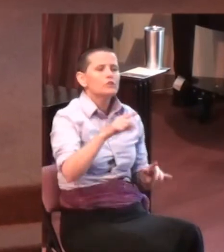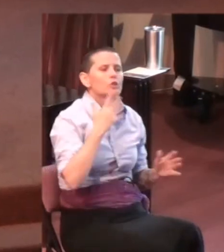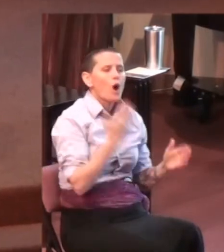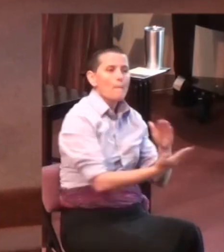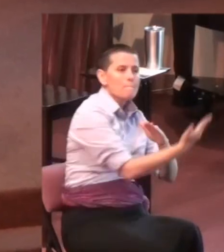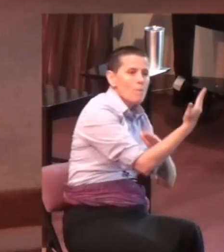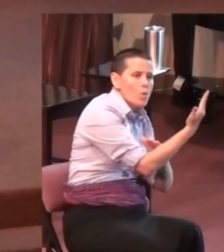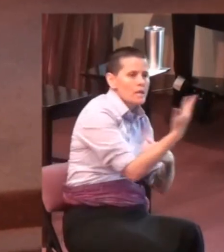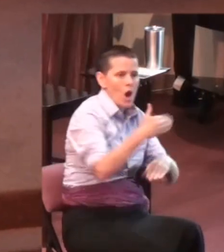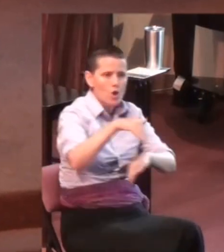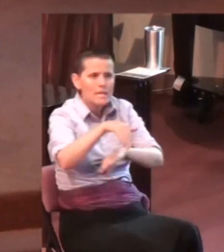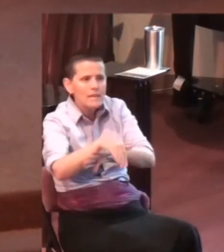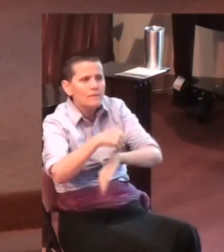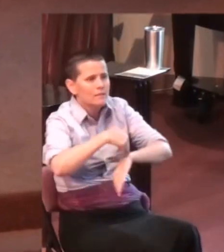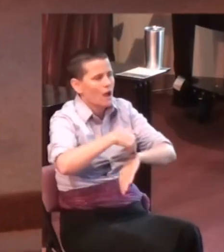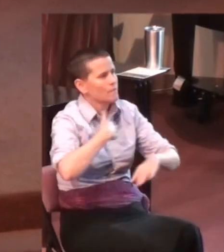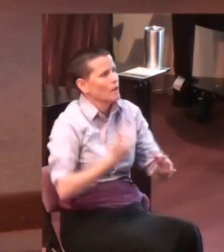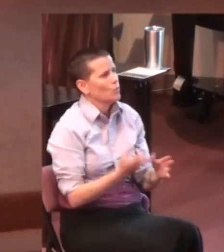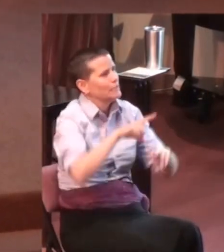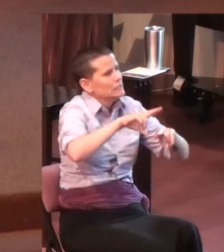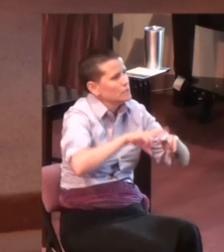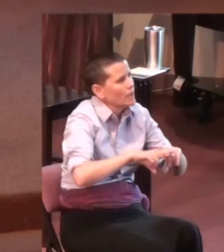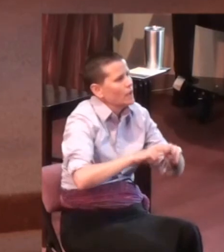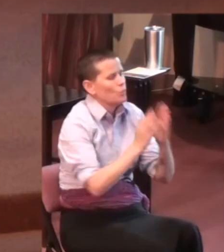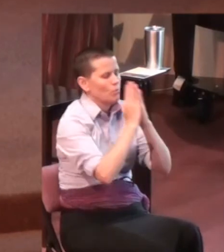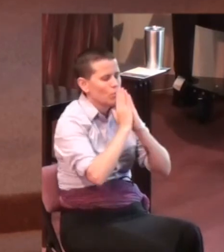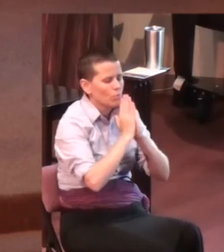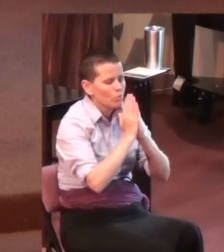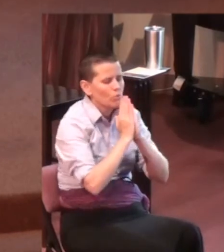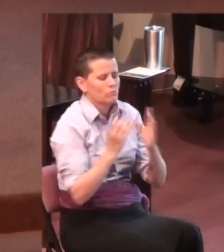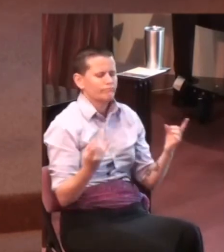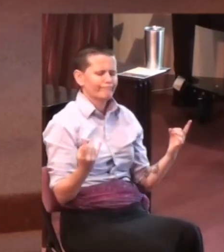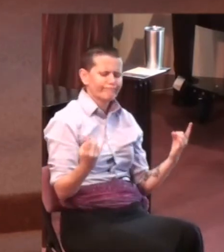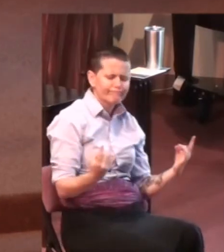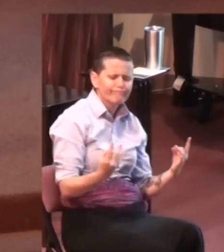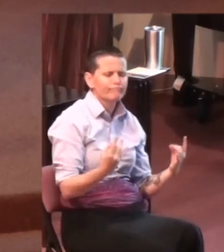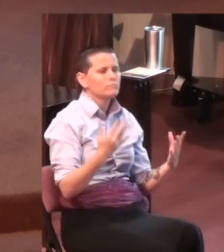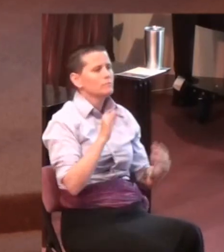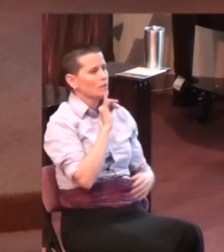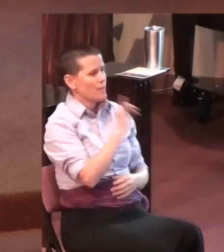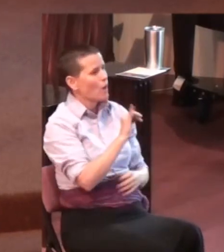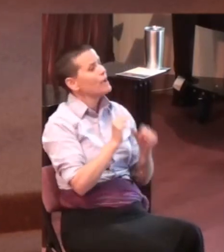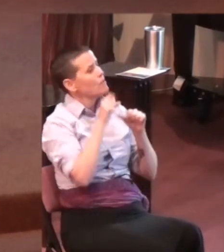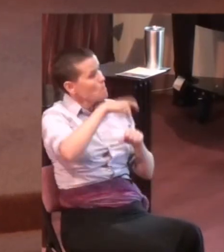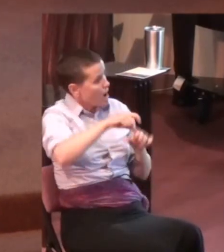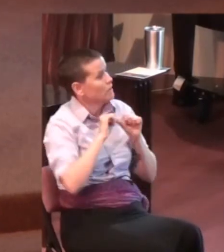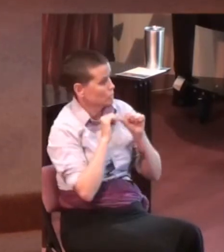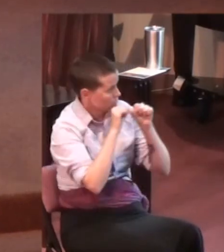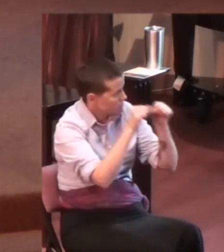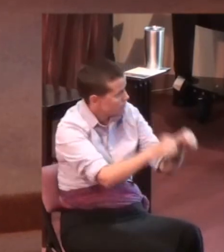time, continually diving deep and being present, being centered. And then we